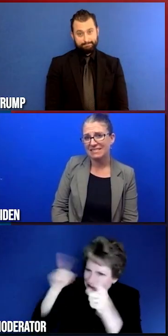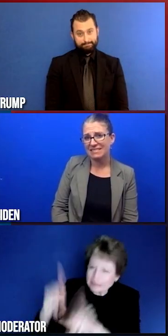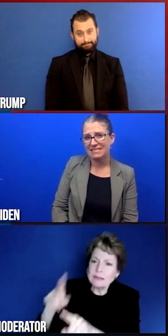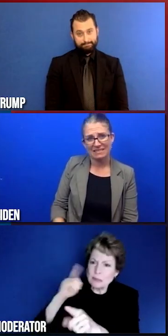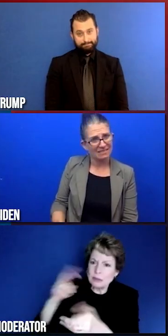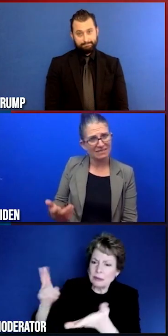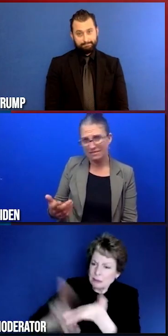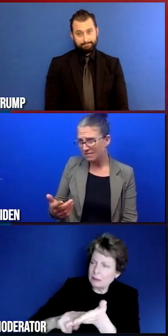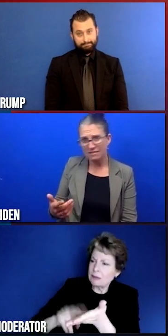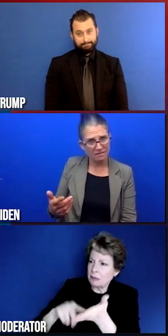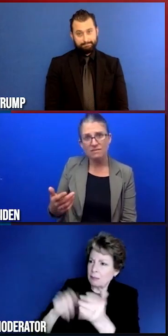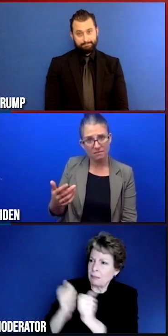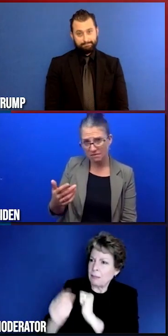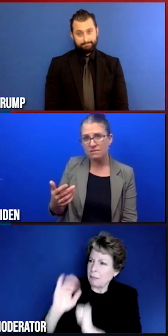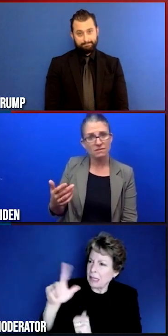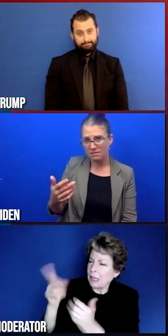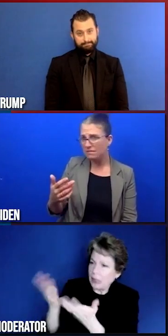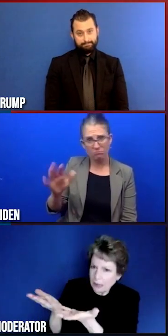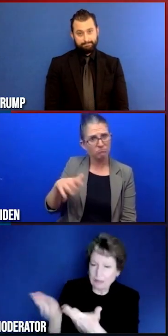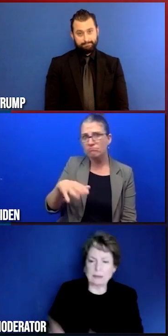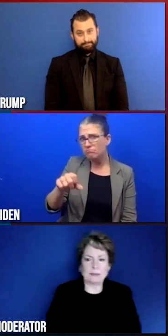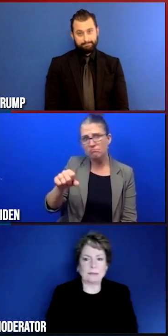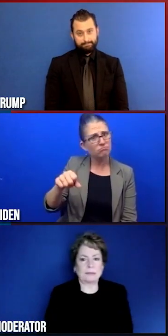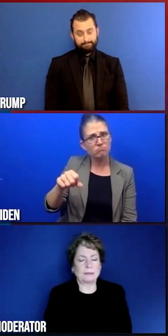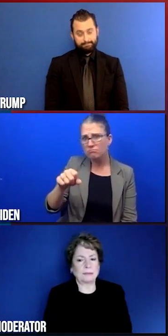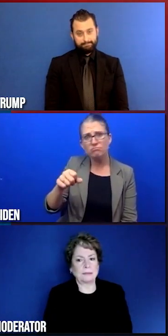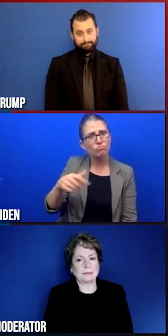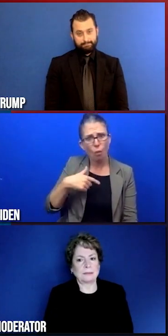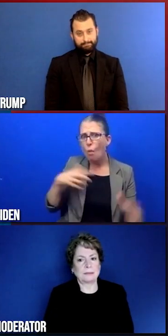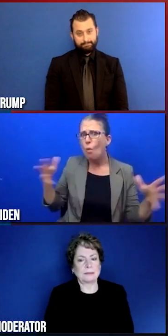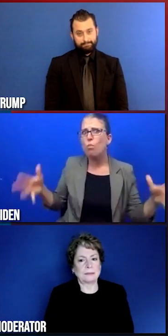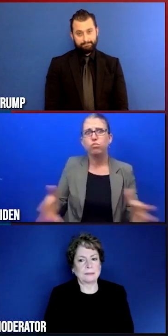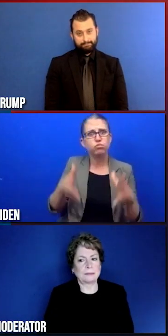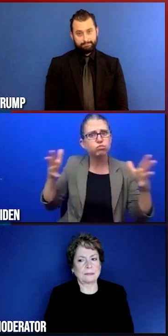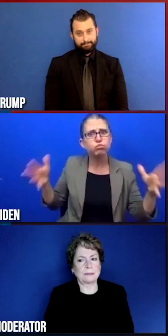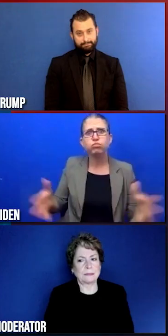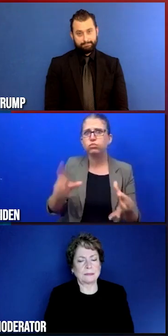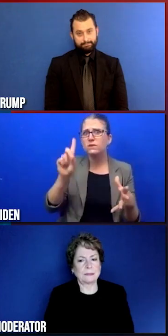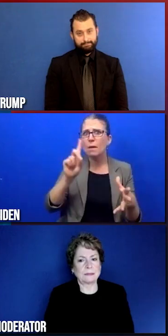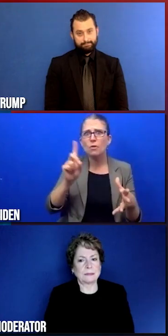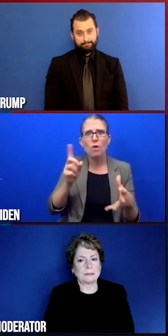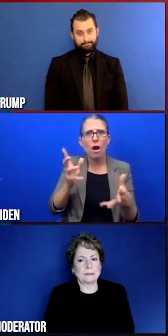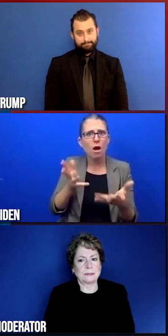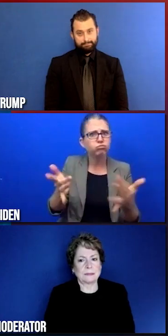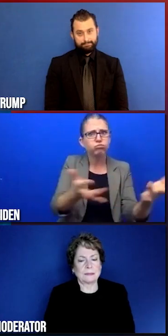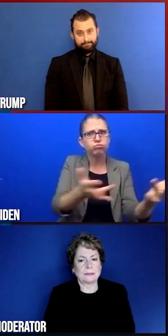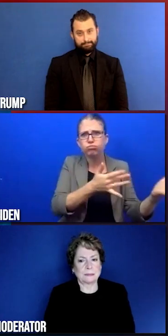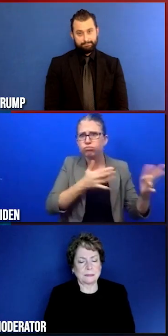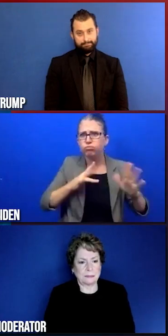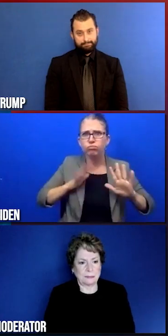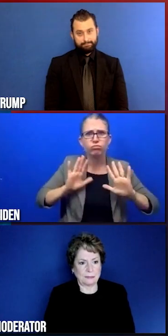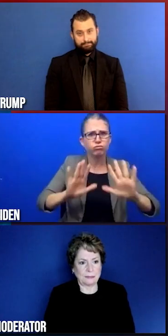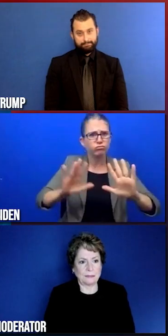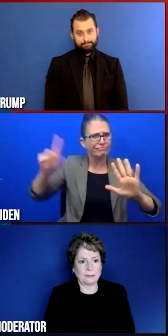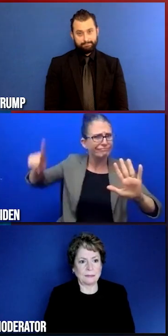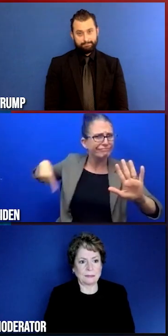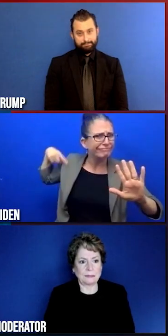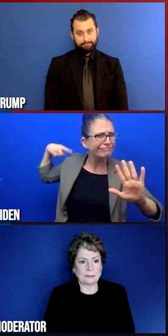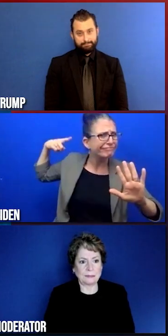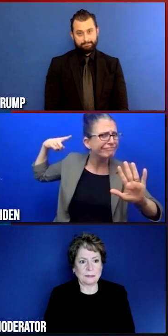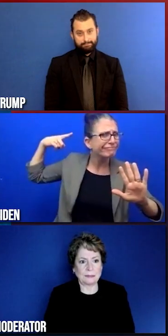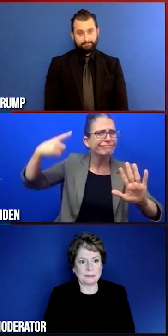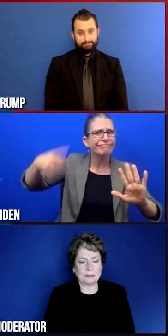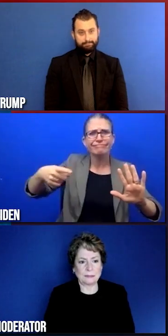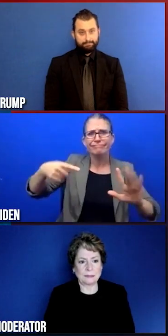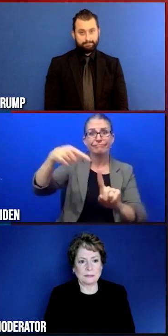back in the beginning of the summer. This is like it's not new. It's been out there. This HEROES Act has been sitting there.